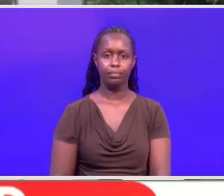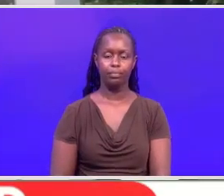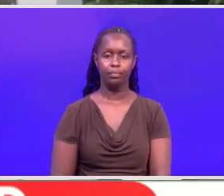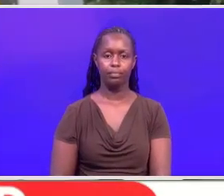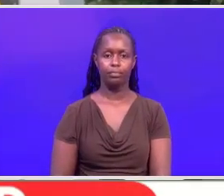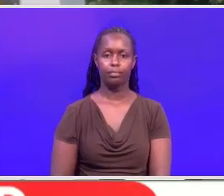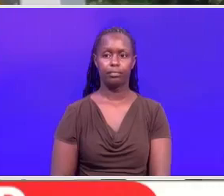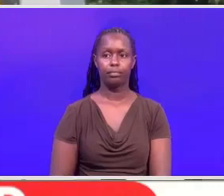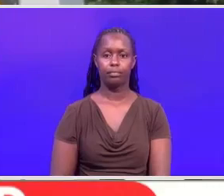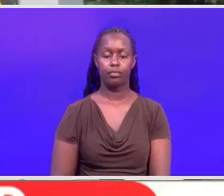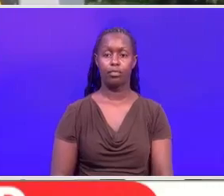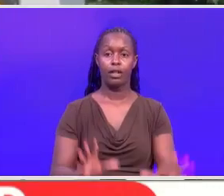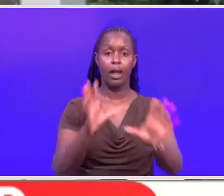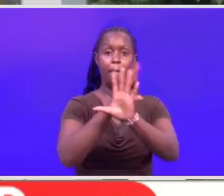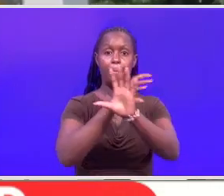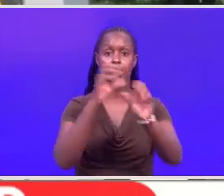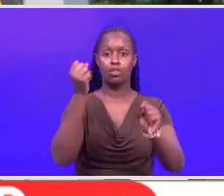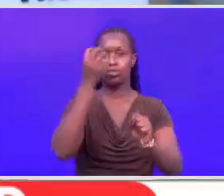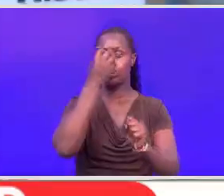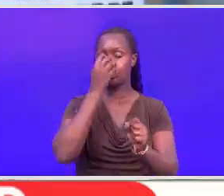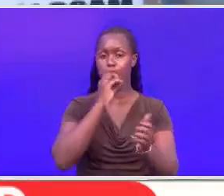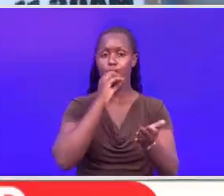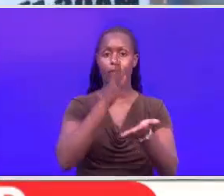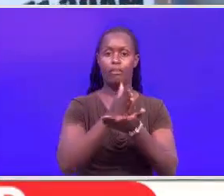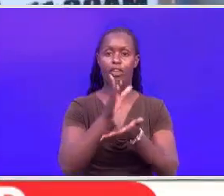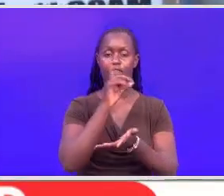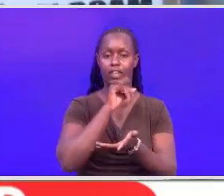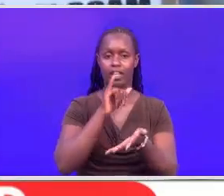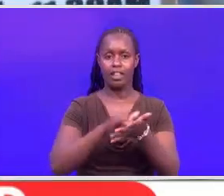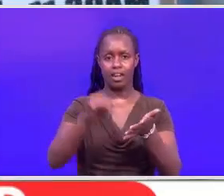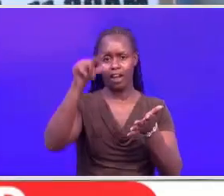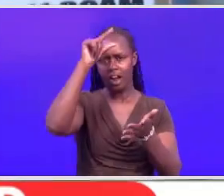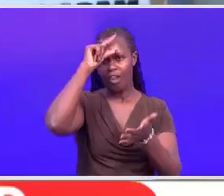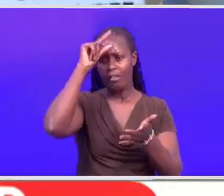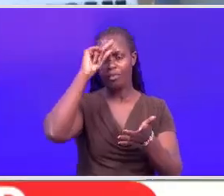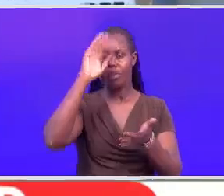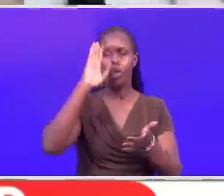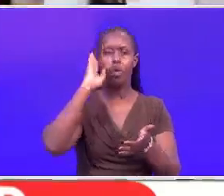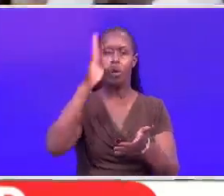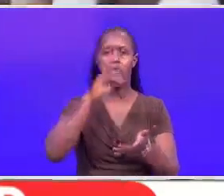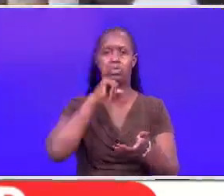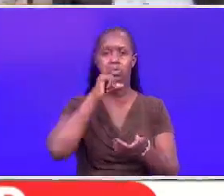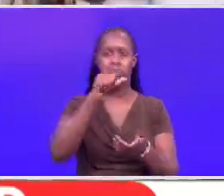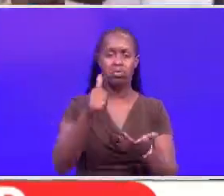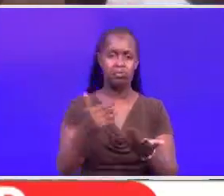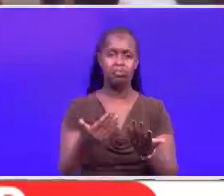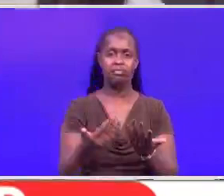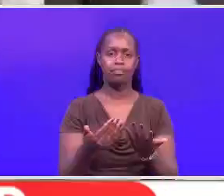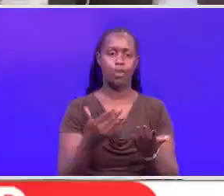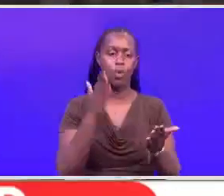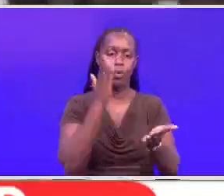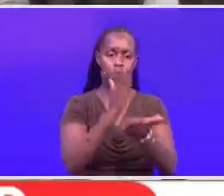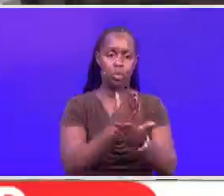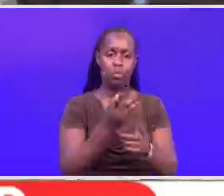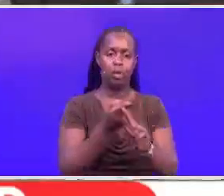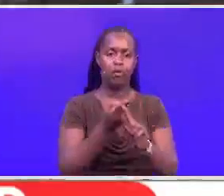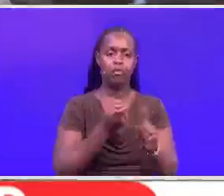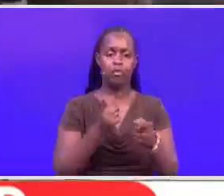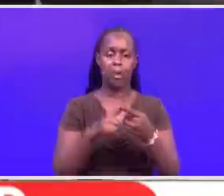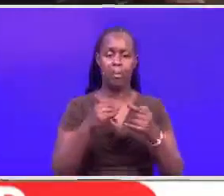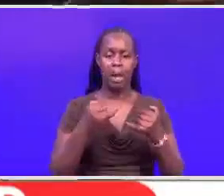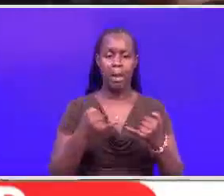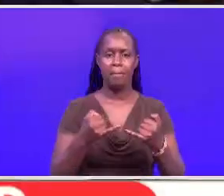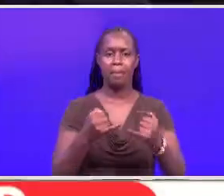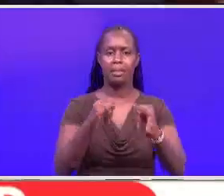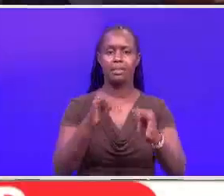President William Ruto has reaffirmed that the government will not falter in its commitment to carrying out initiatives that